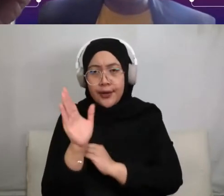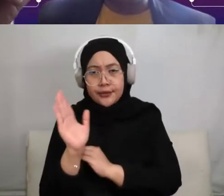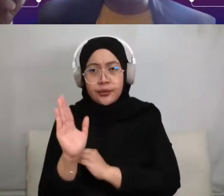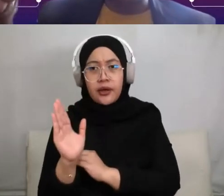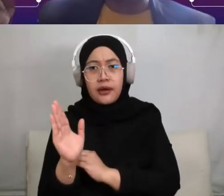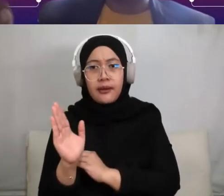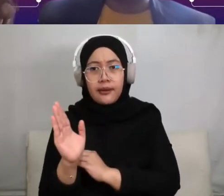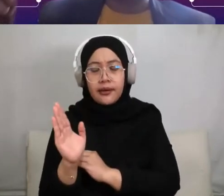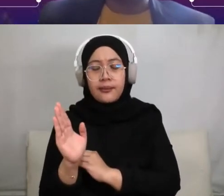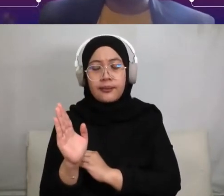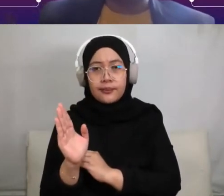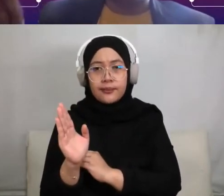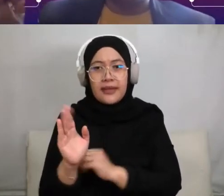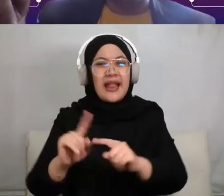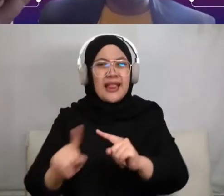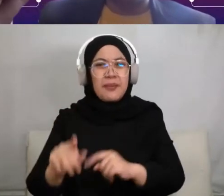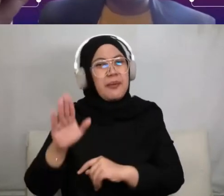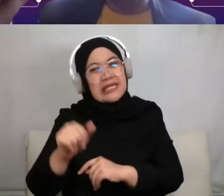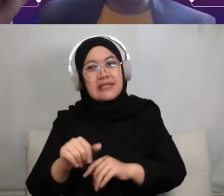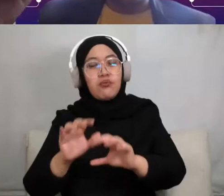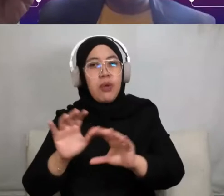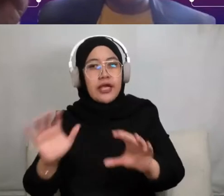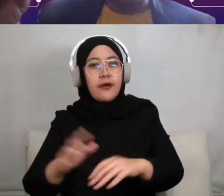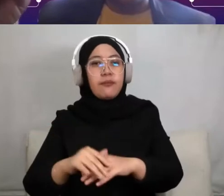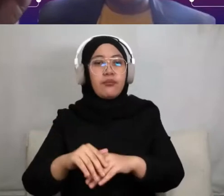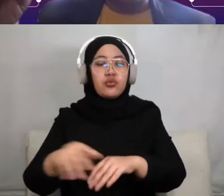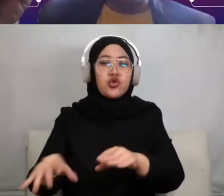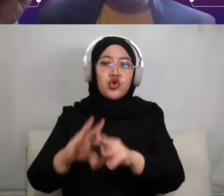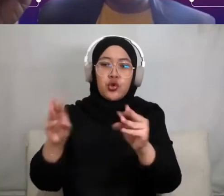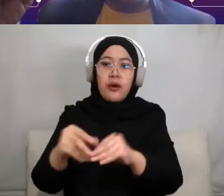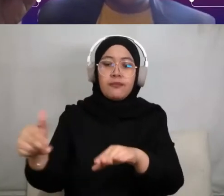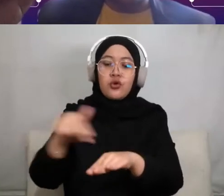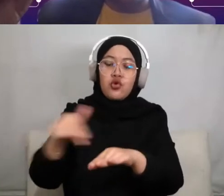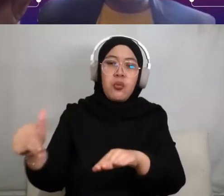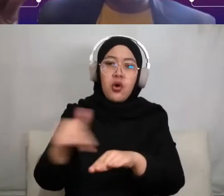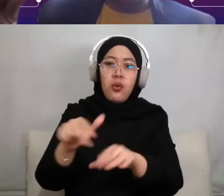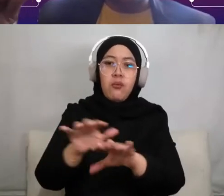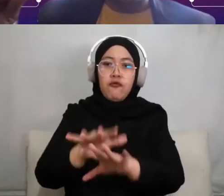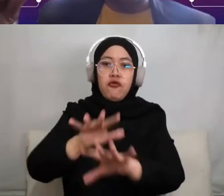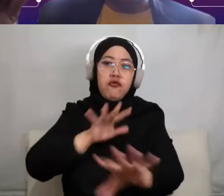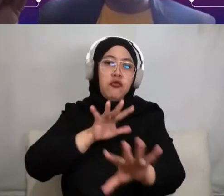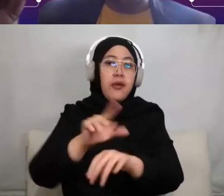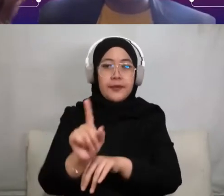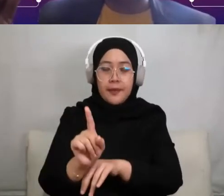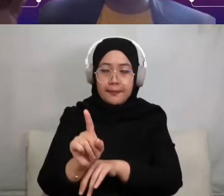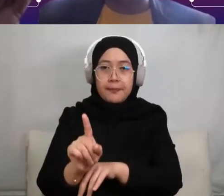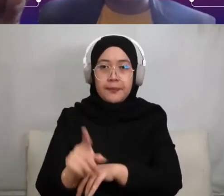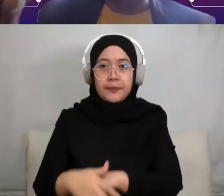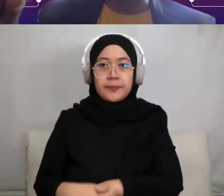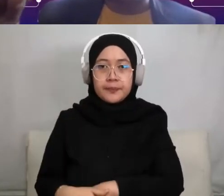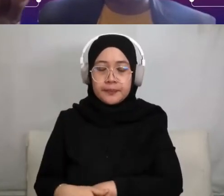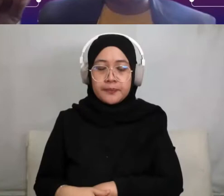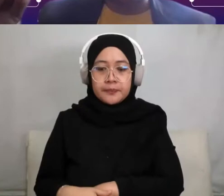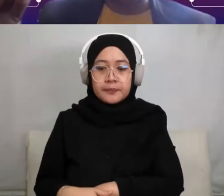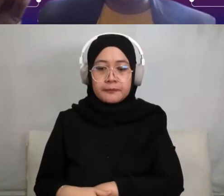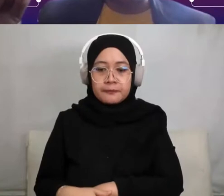boarded into the buses is because of two reasons. One is that lack of availability of buses for public